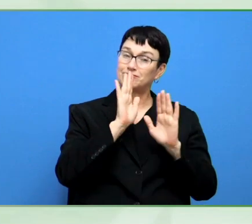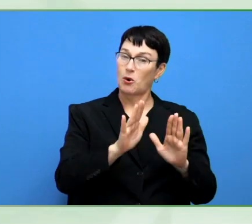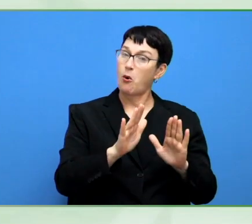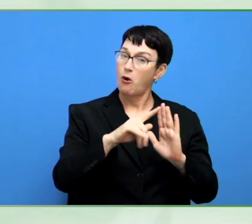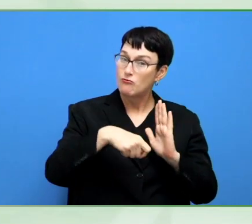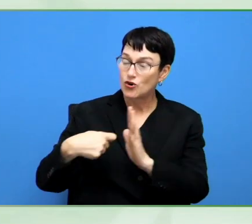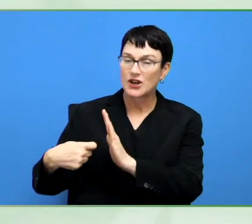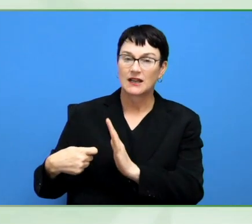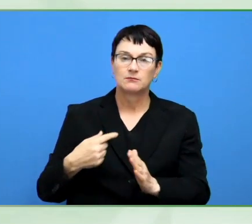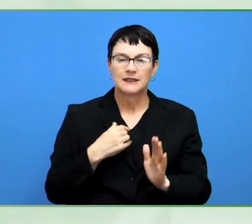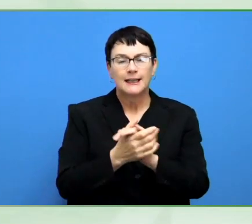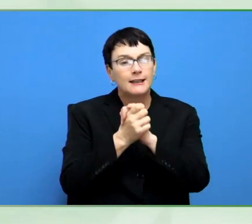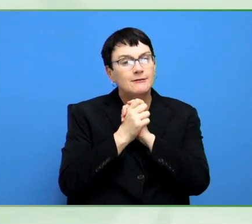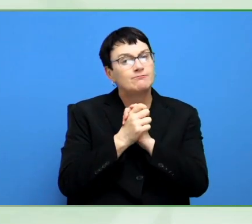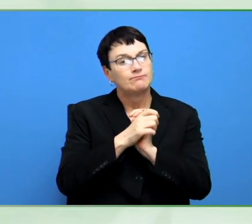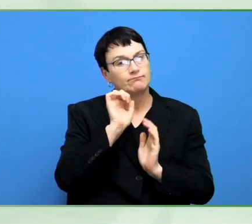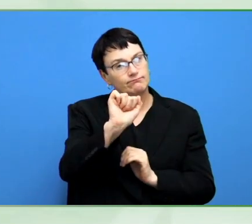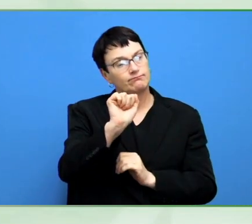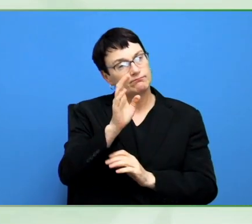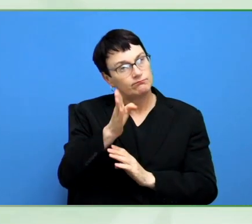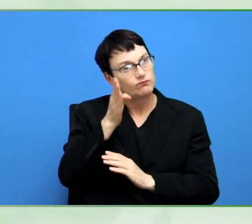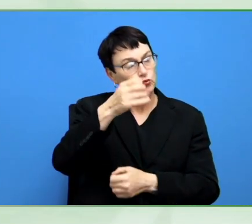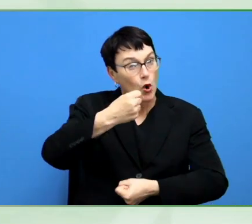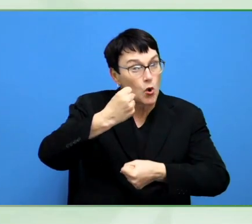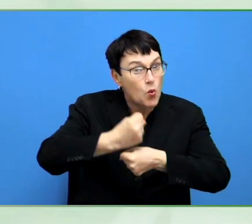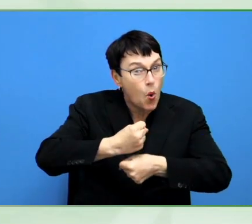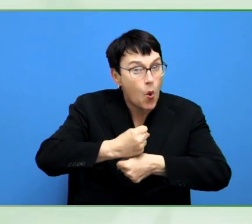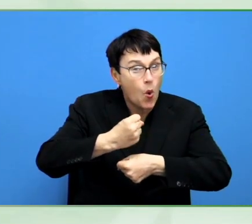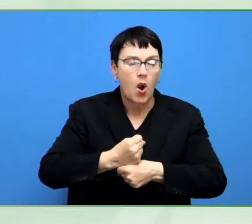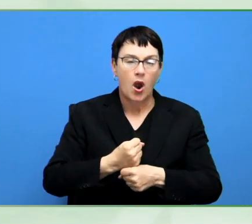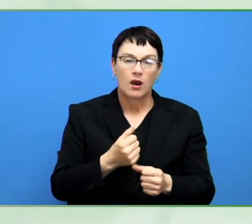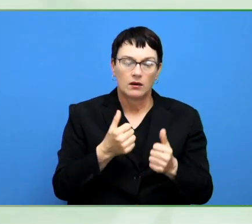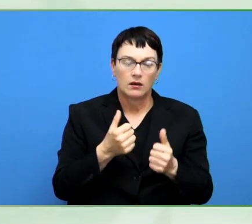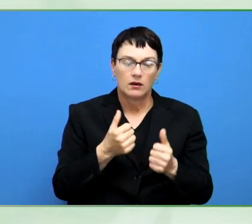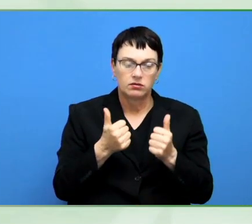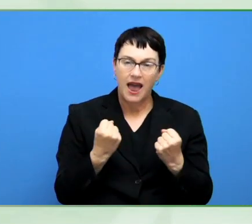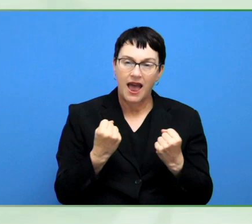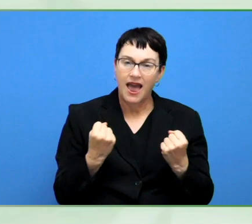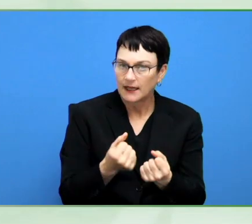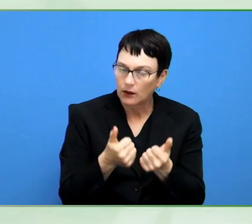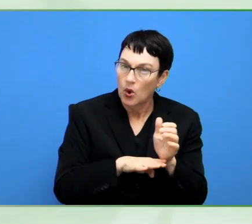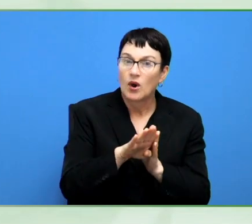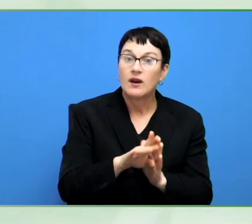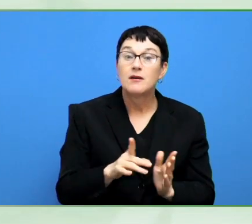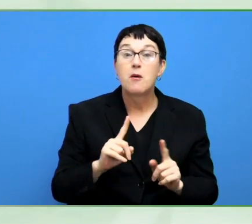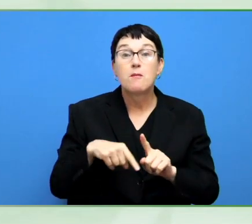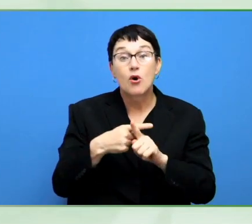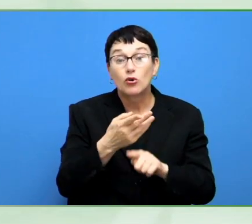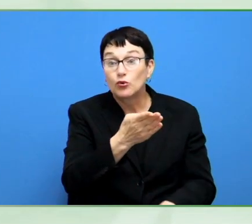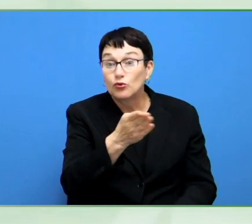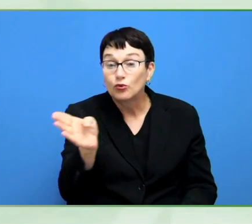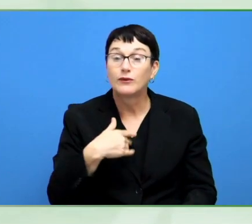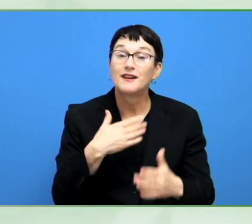And thank you for being here today and to listening to this session, and enjoy the rest of the conference. Thank you.